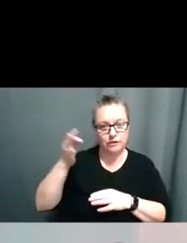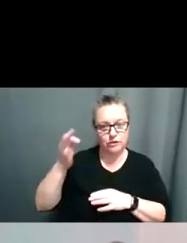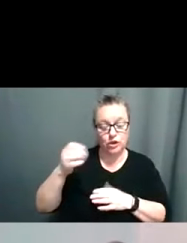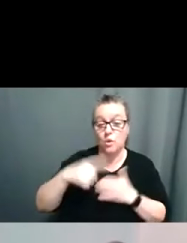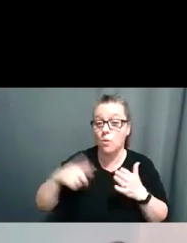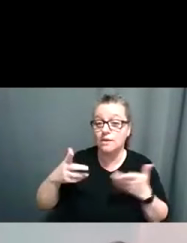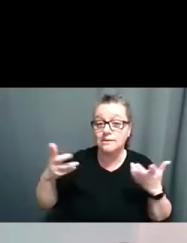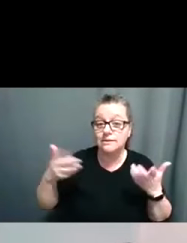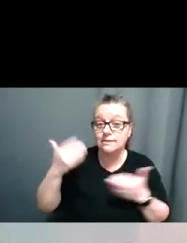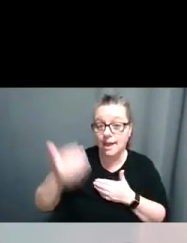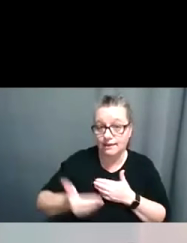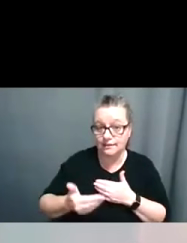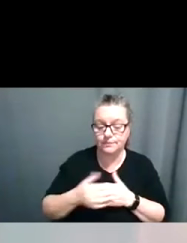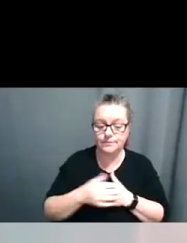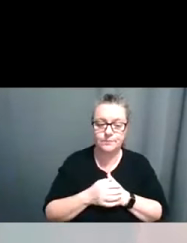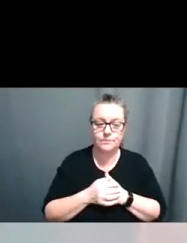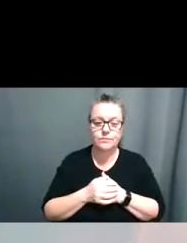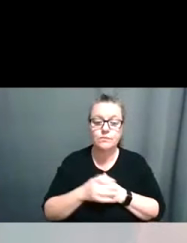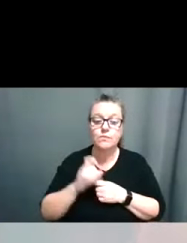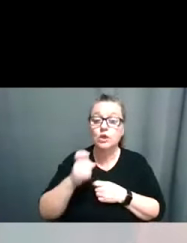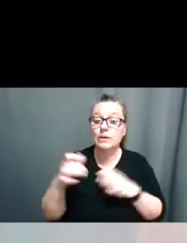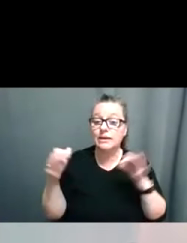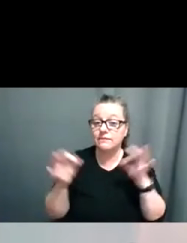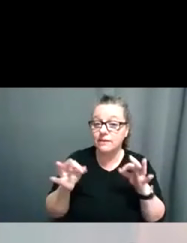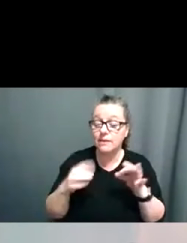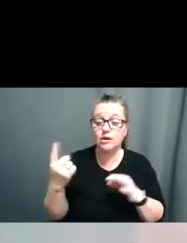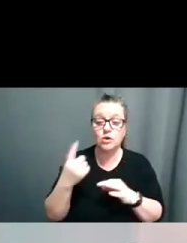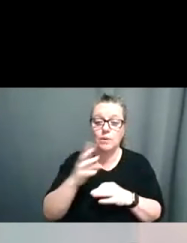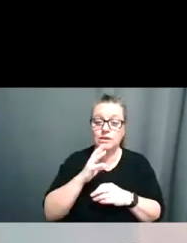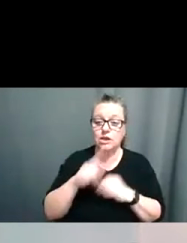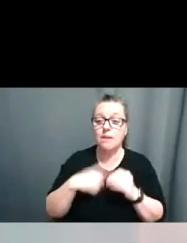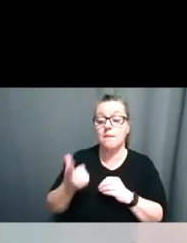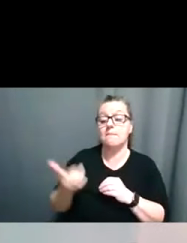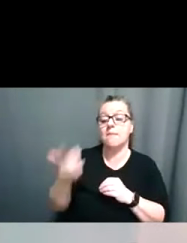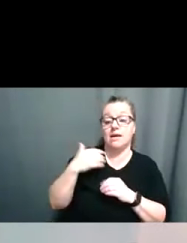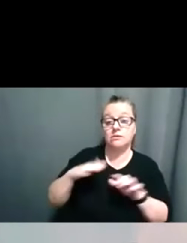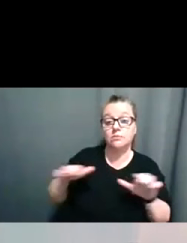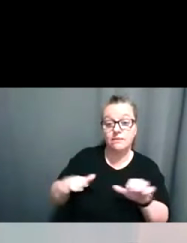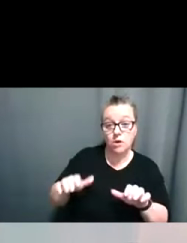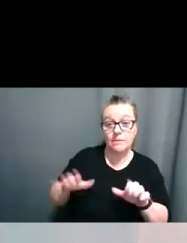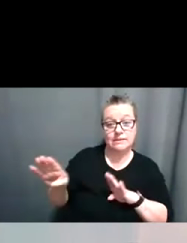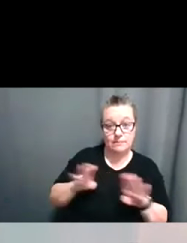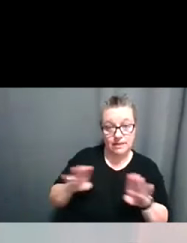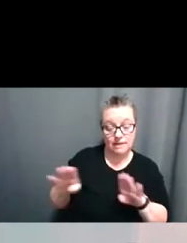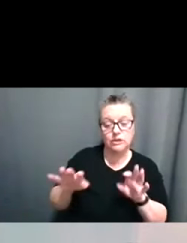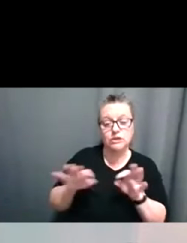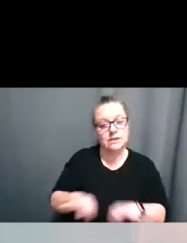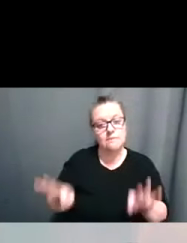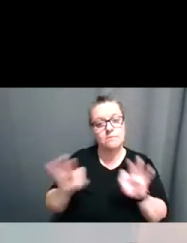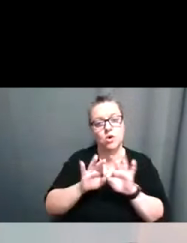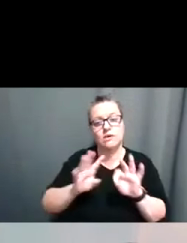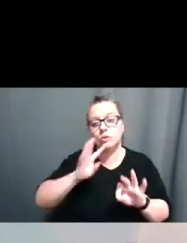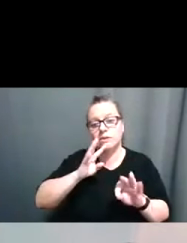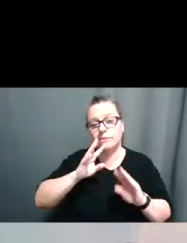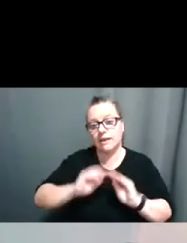next? When you give feedback, you are always talking about past performance and behaviors. It's important to speak